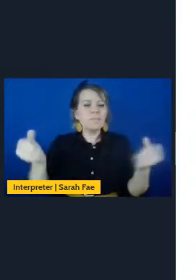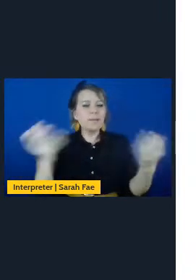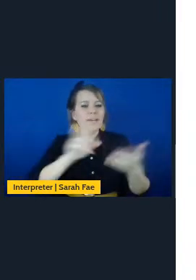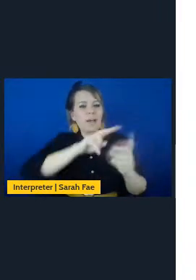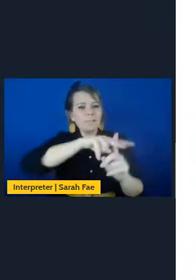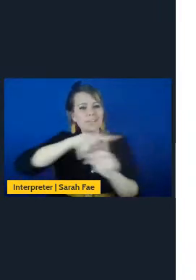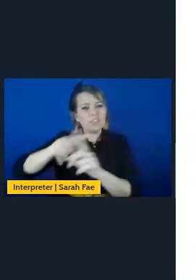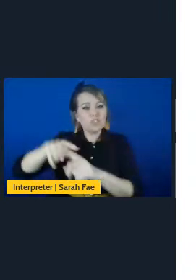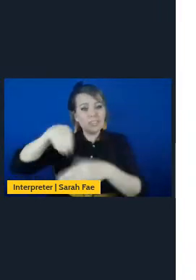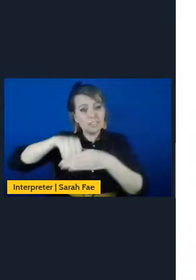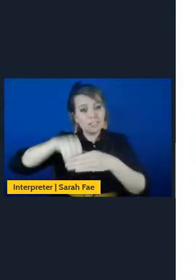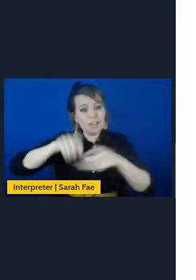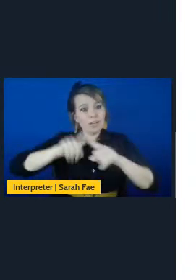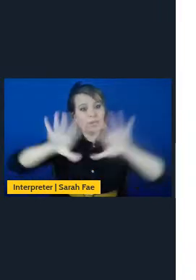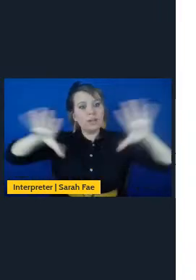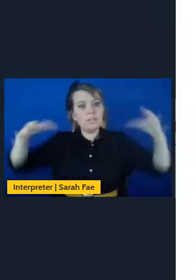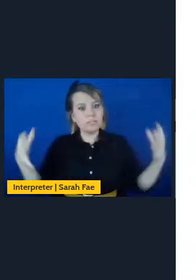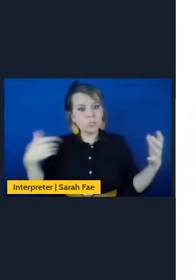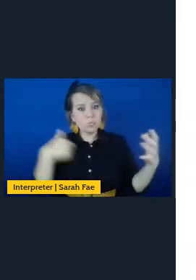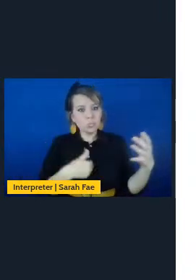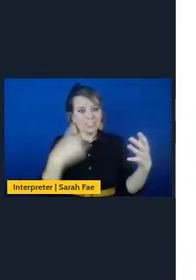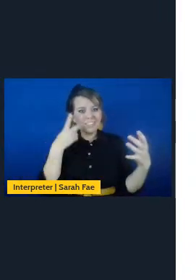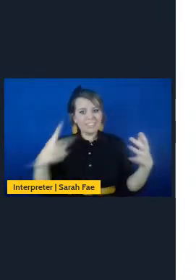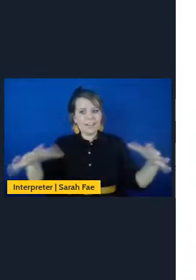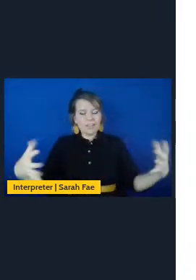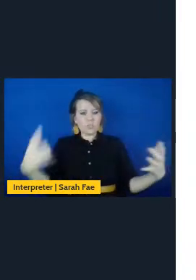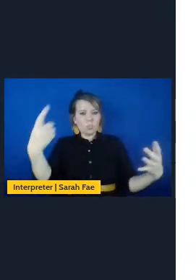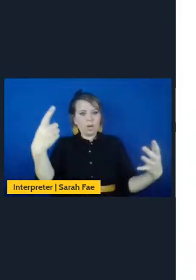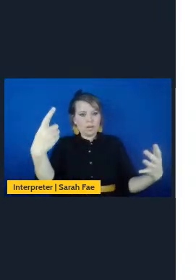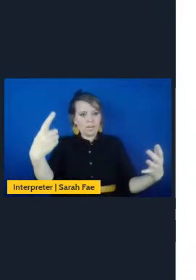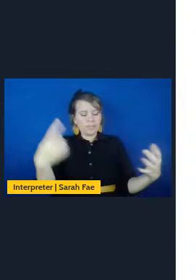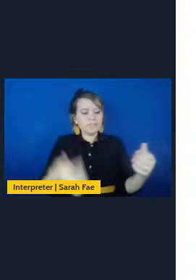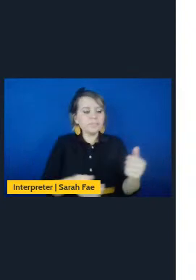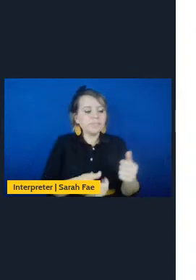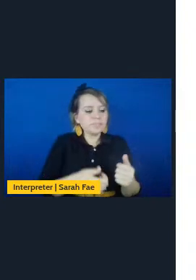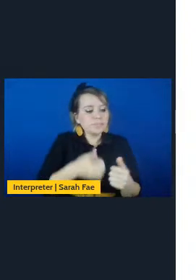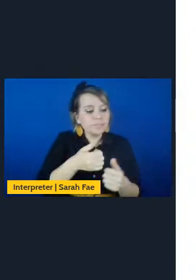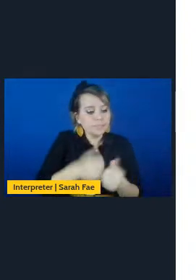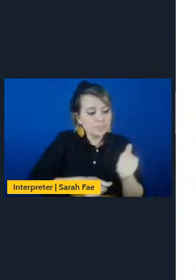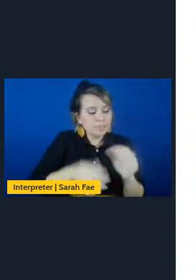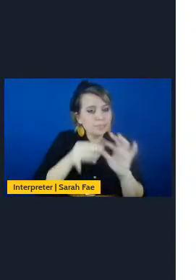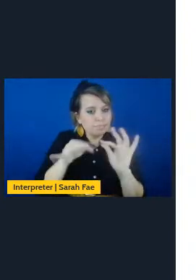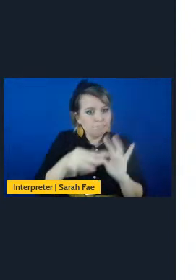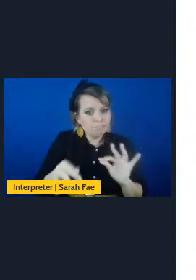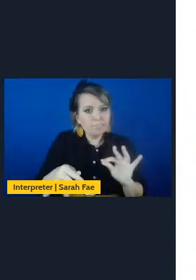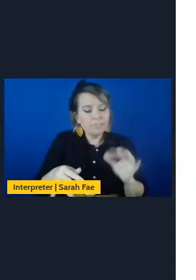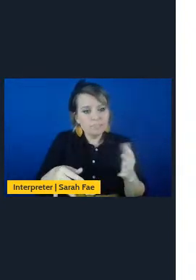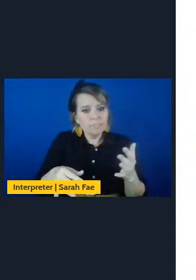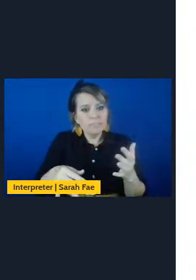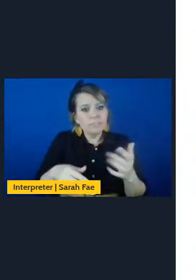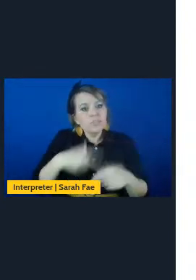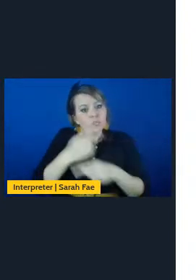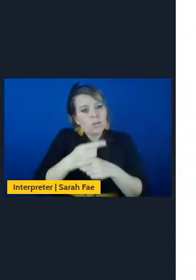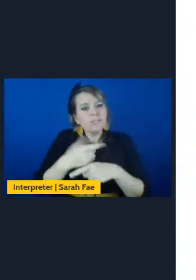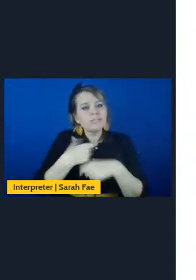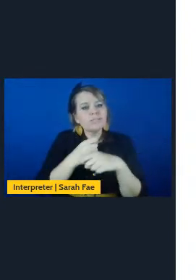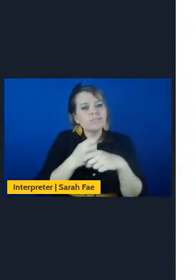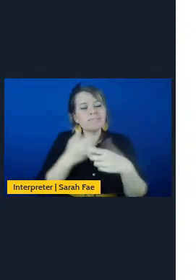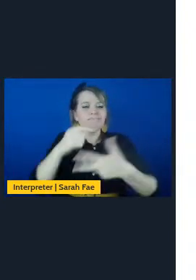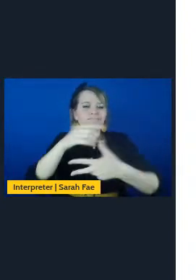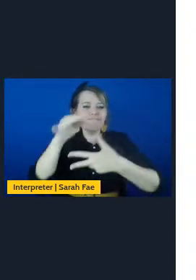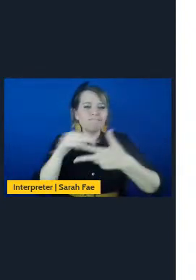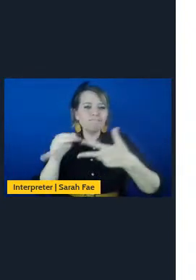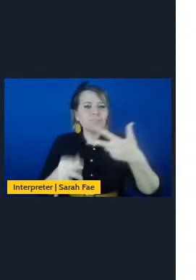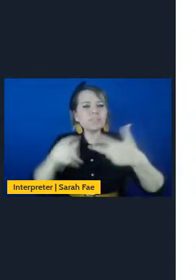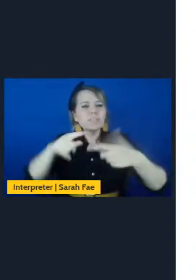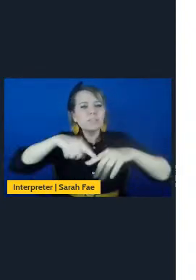other types here. So each of those definitions is right and correct simultaneously. It really depends what